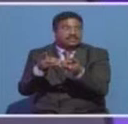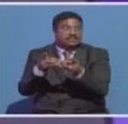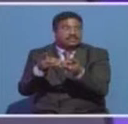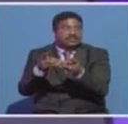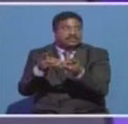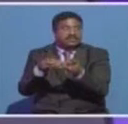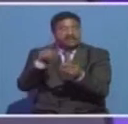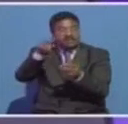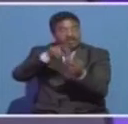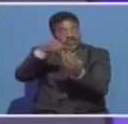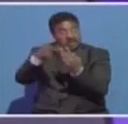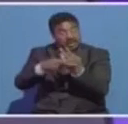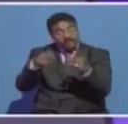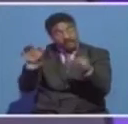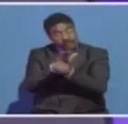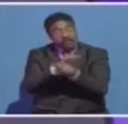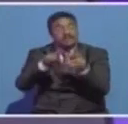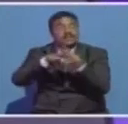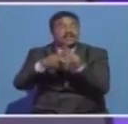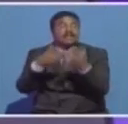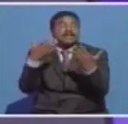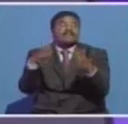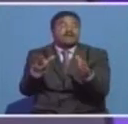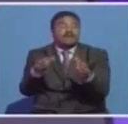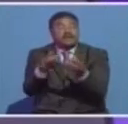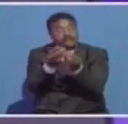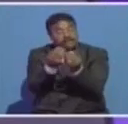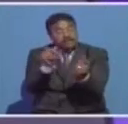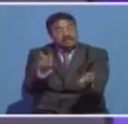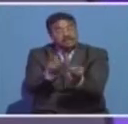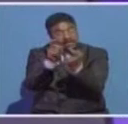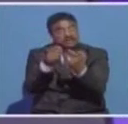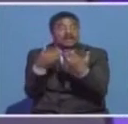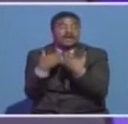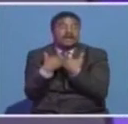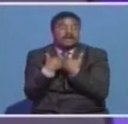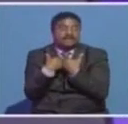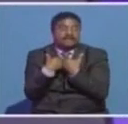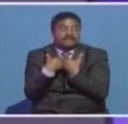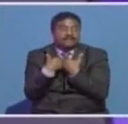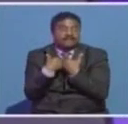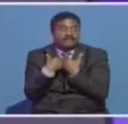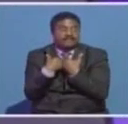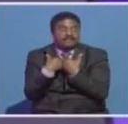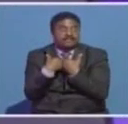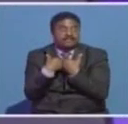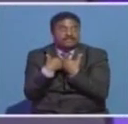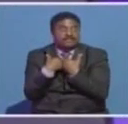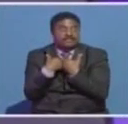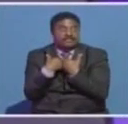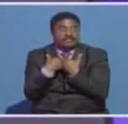has started. We have a few challenges with the actual transportation of the food